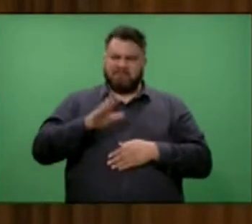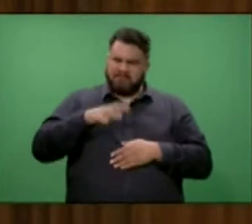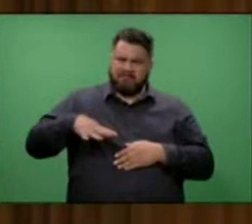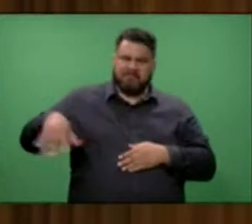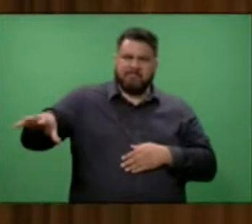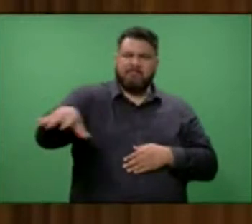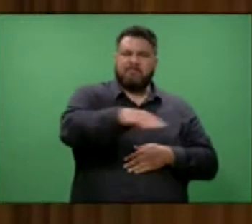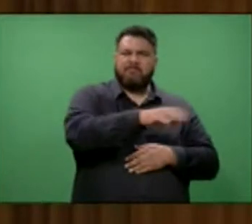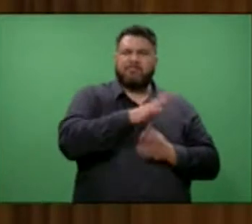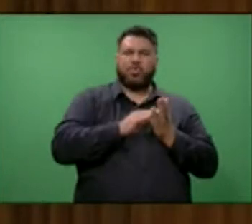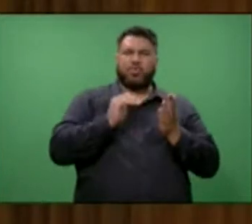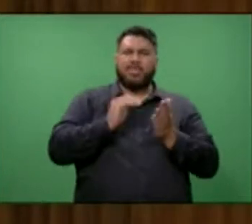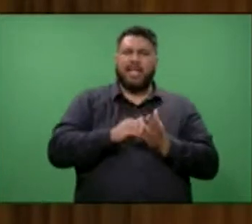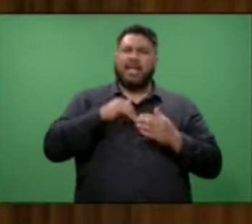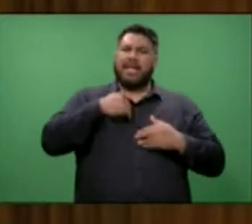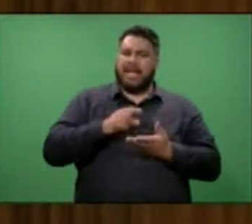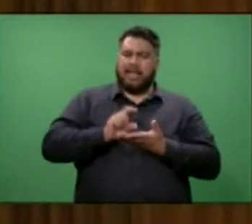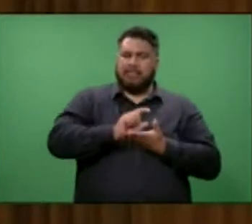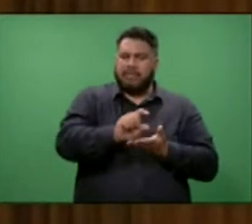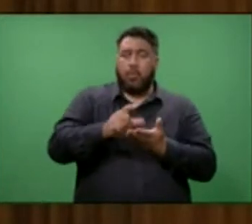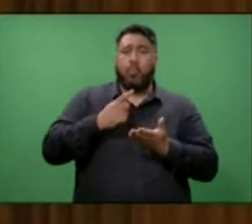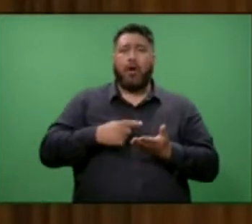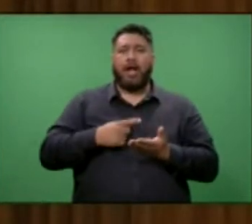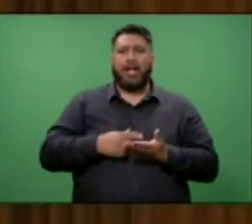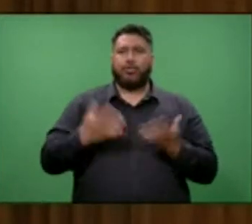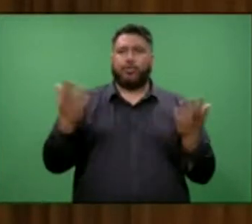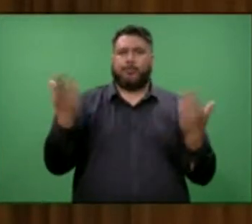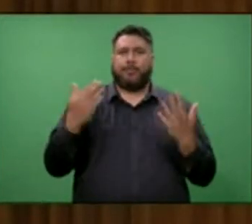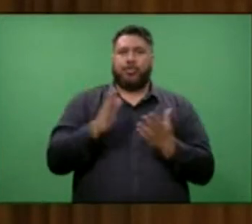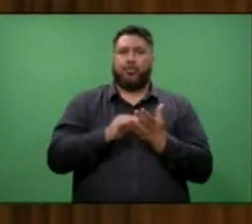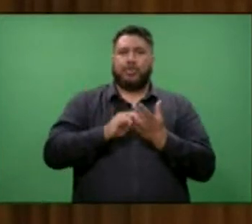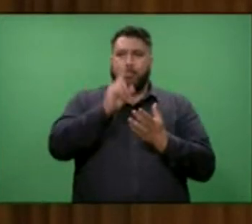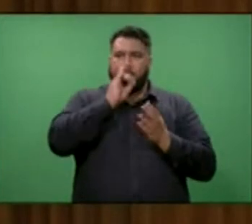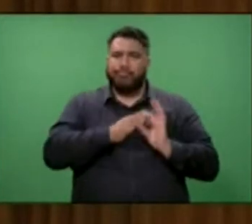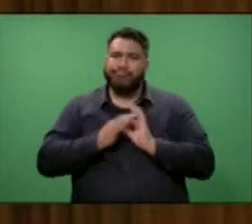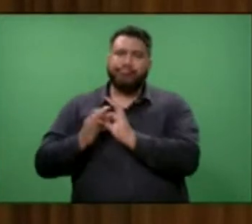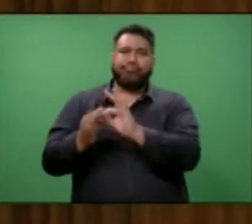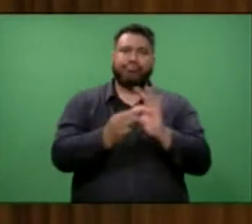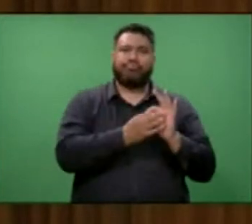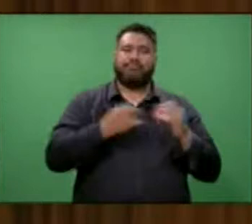people together to provide support and strengthen communities.